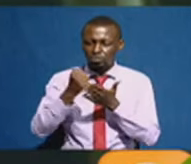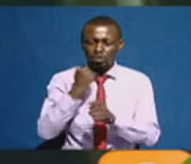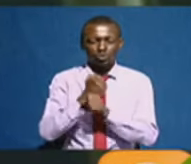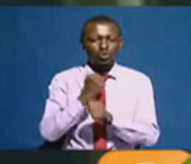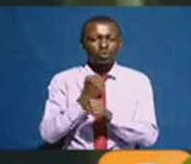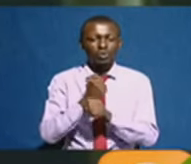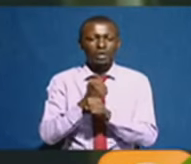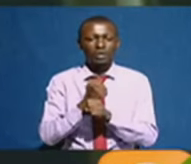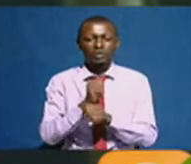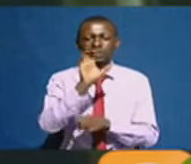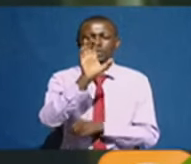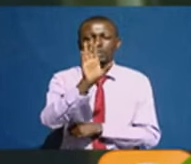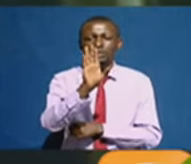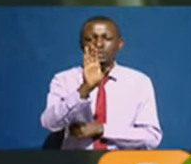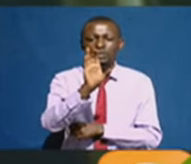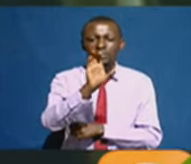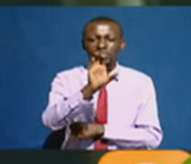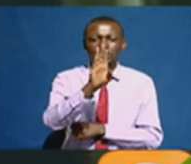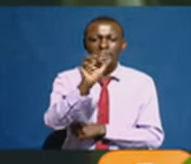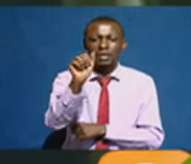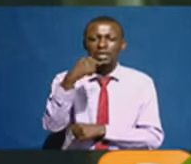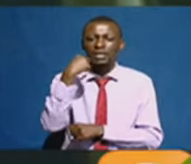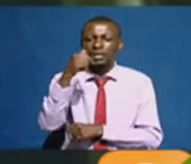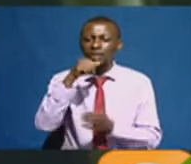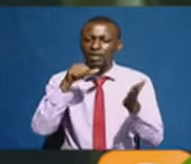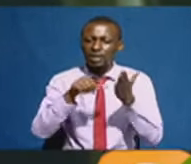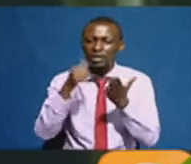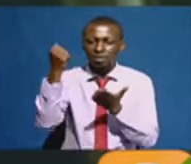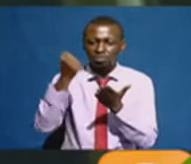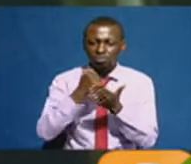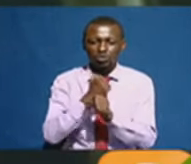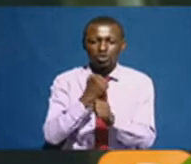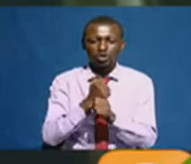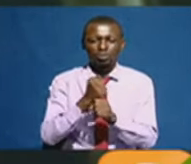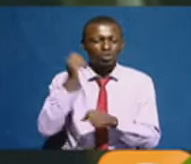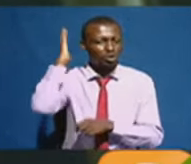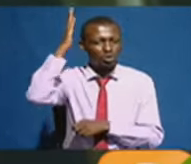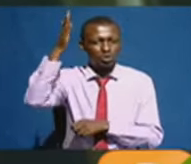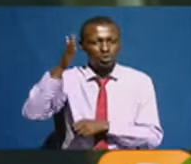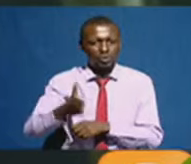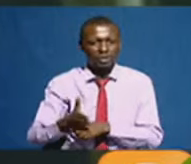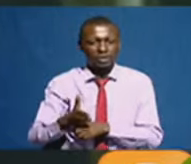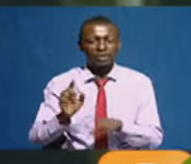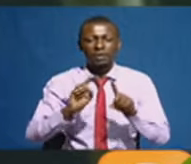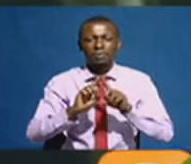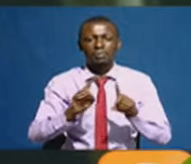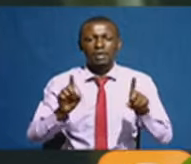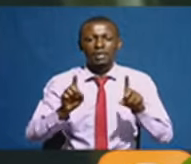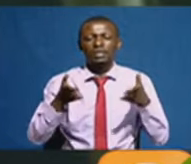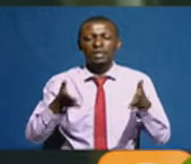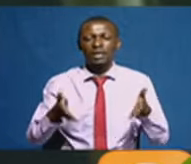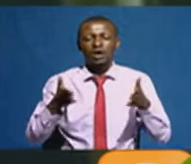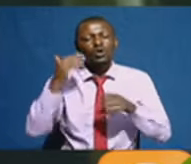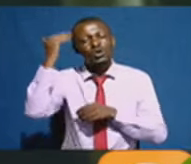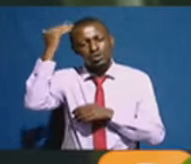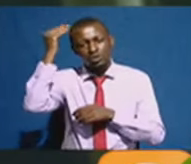about shall be issued with employment letters. So even if that is an anomaly that they now realize, so why were